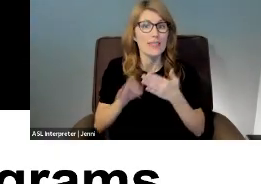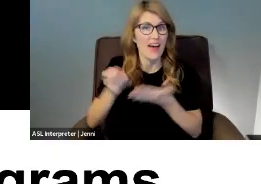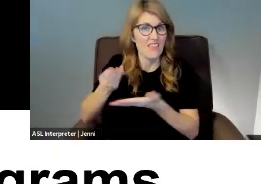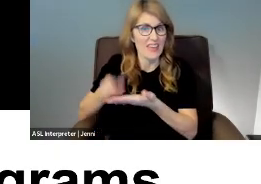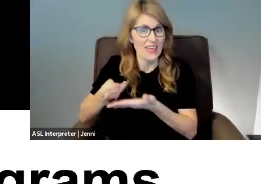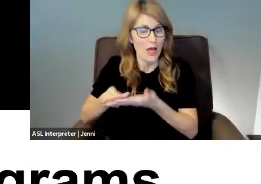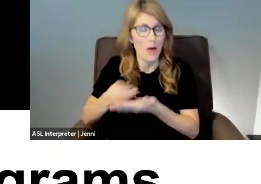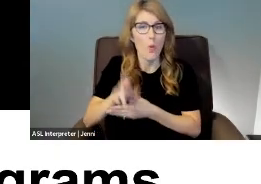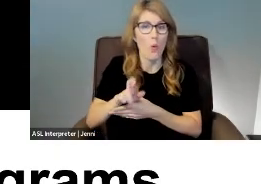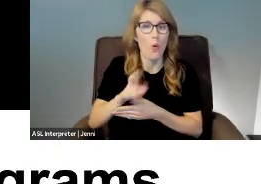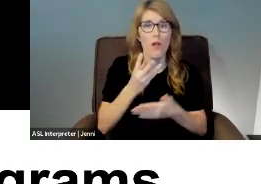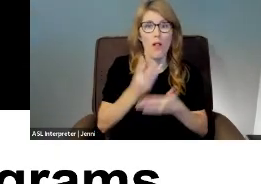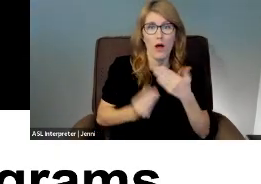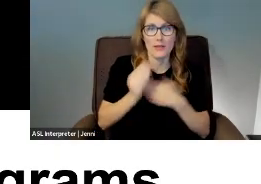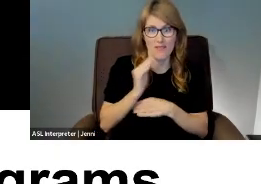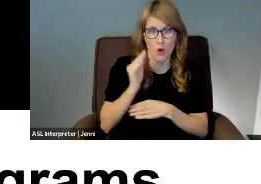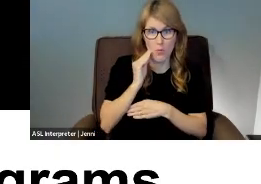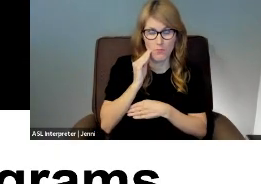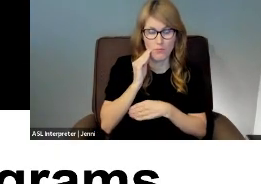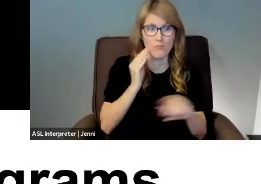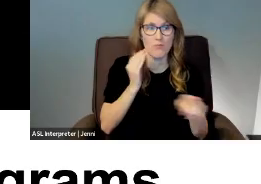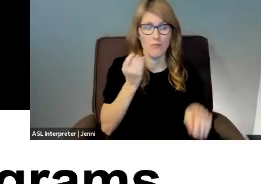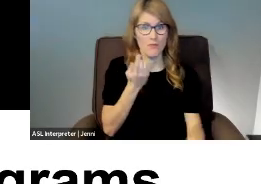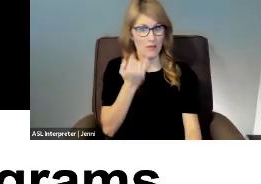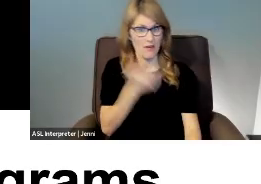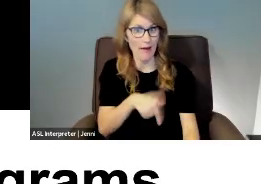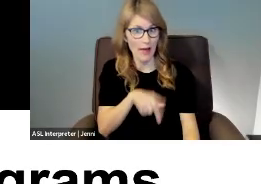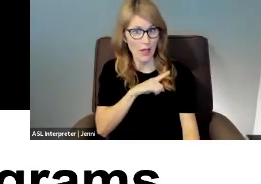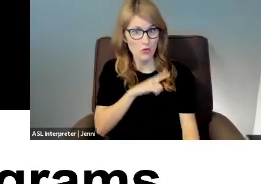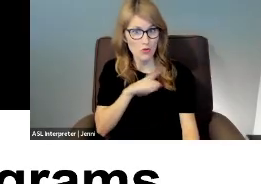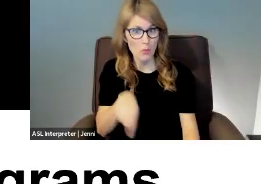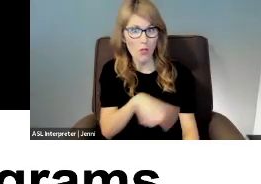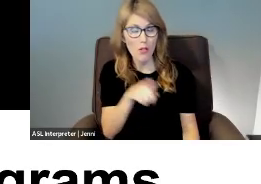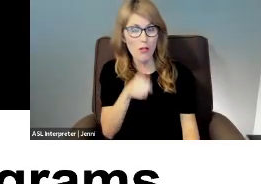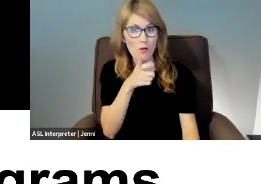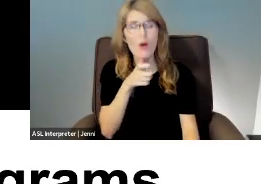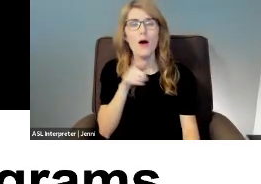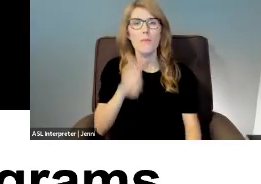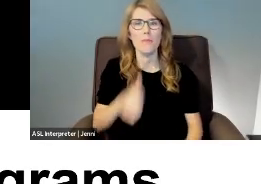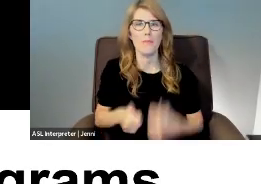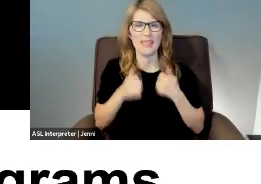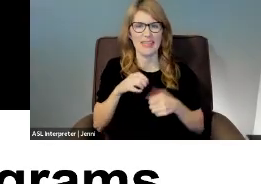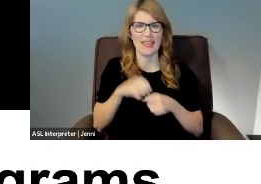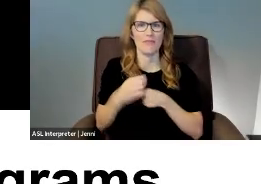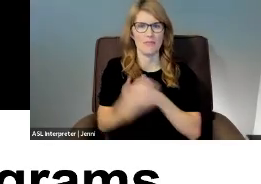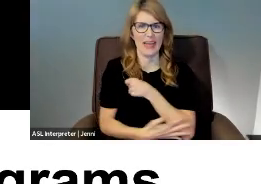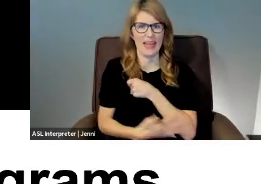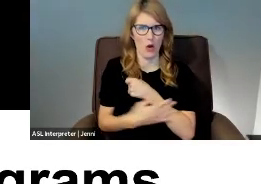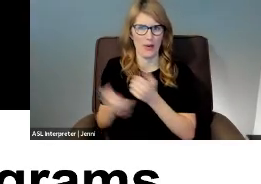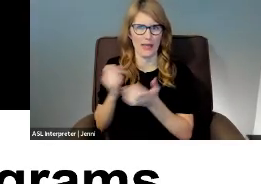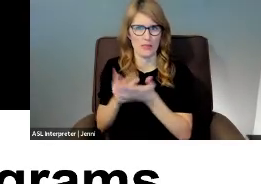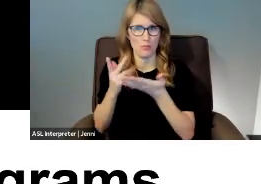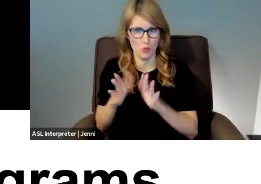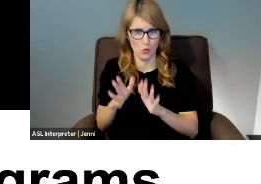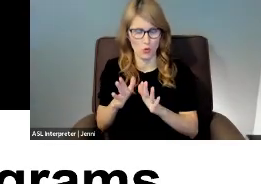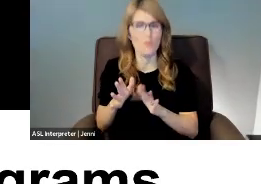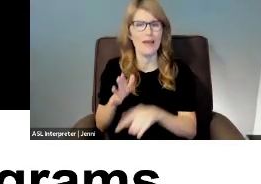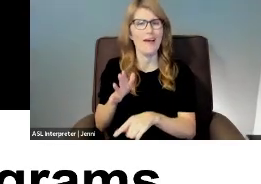To be eligible, you must live in an approved county with a major